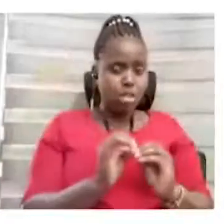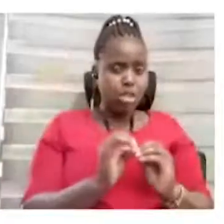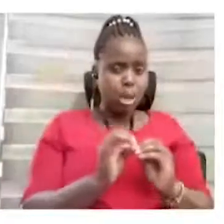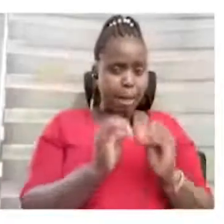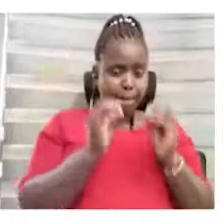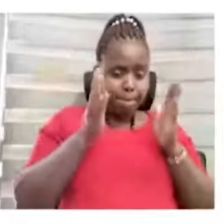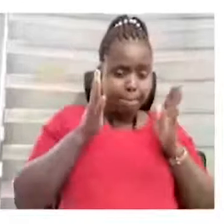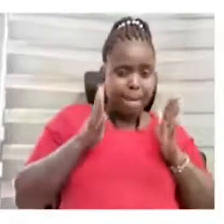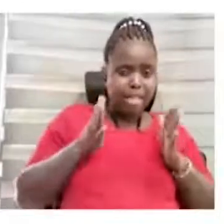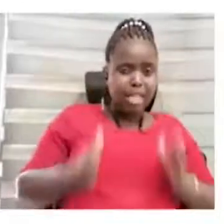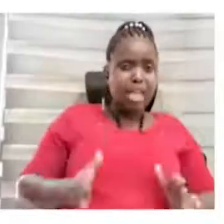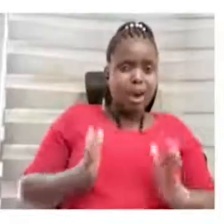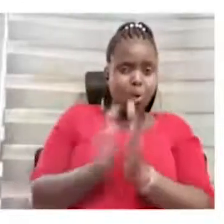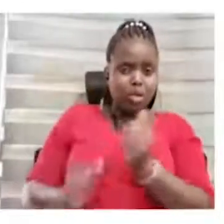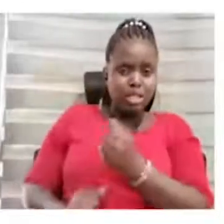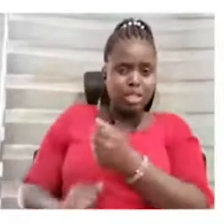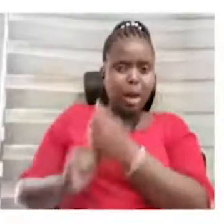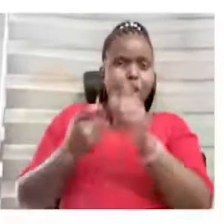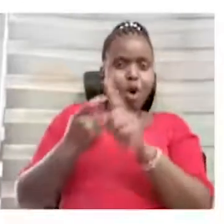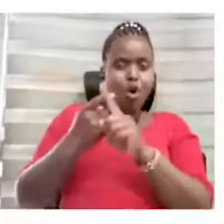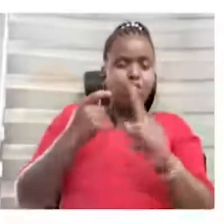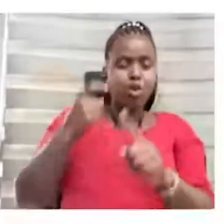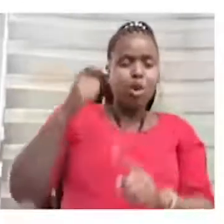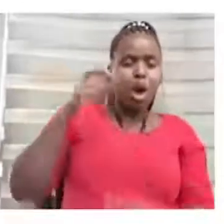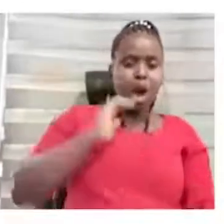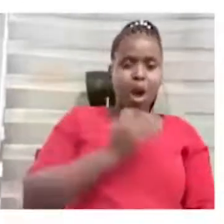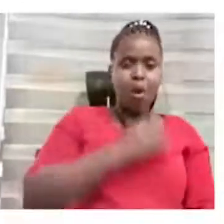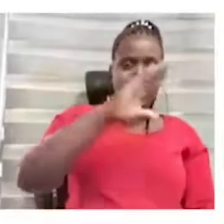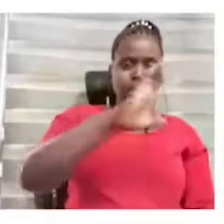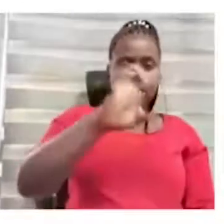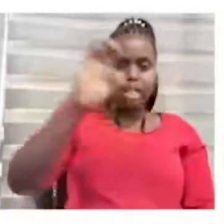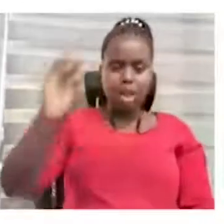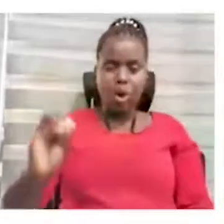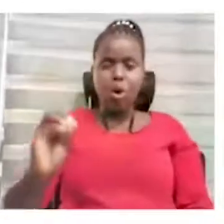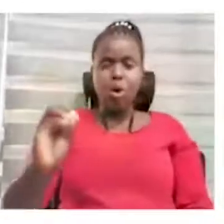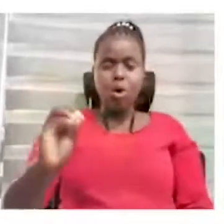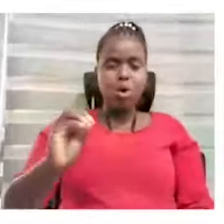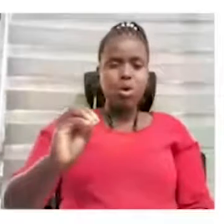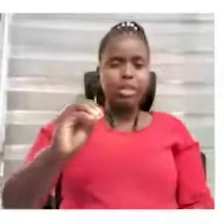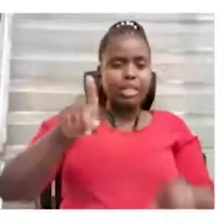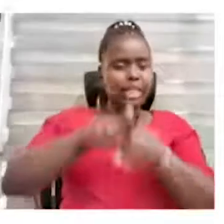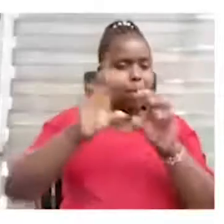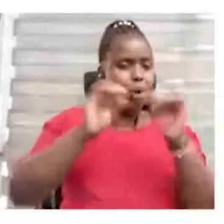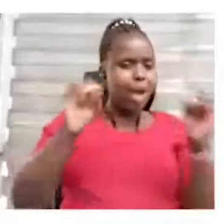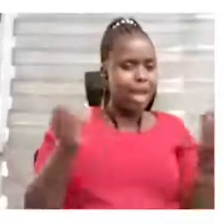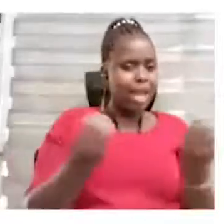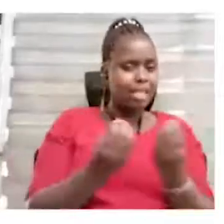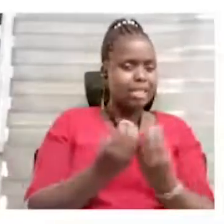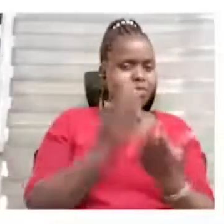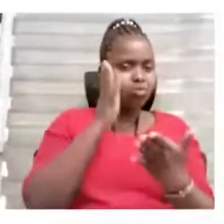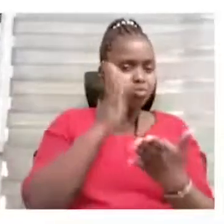authentic support from our CEO enables us as an organization to truly